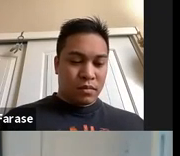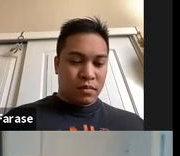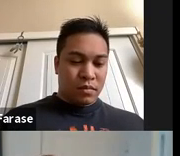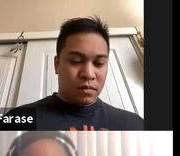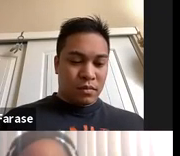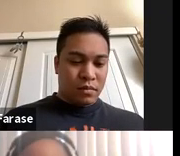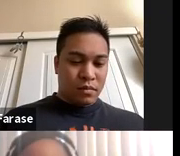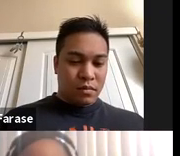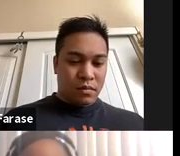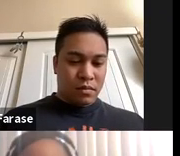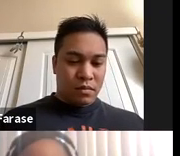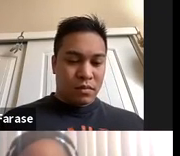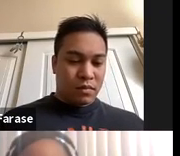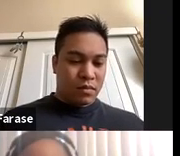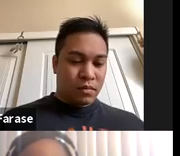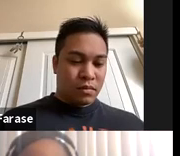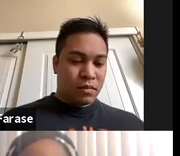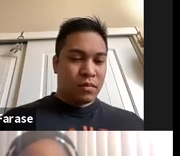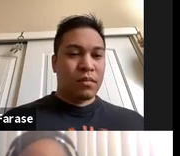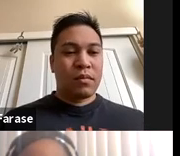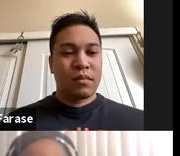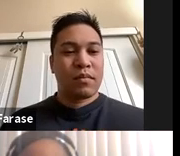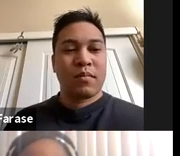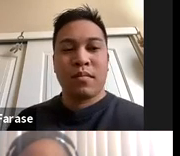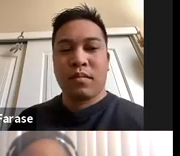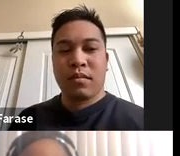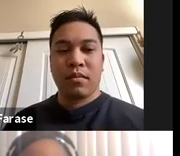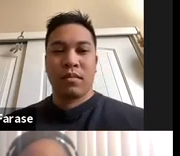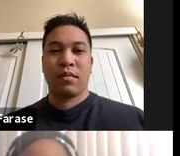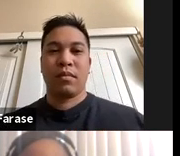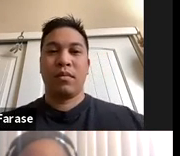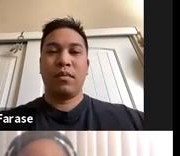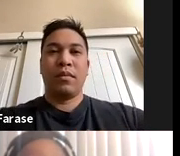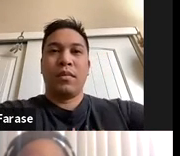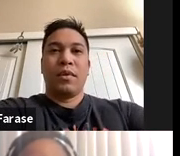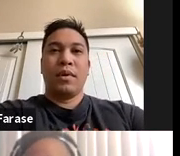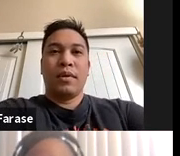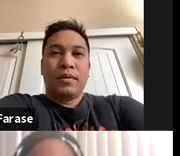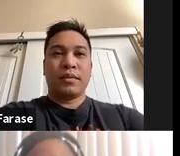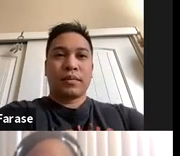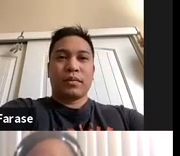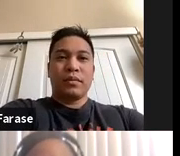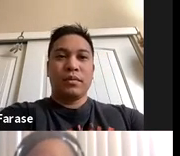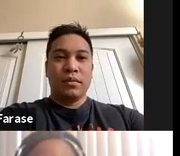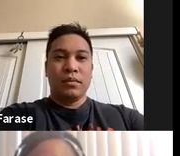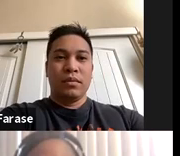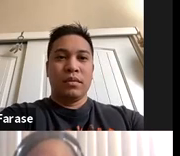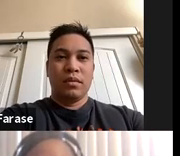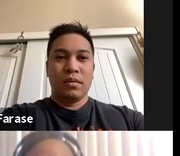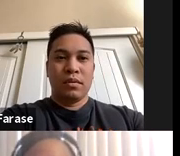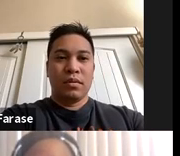from the medical field, and kind of the different policies that kind of dictated how we would